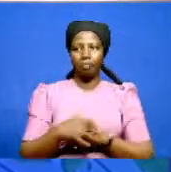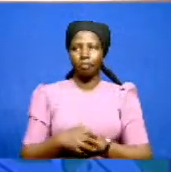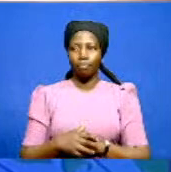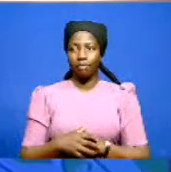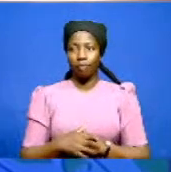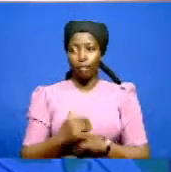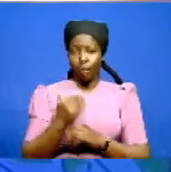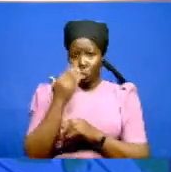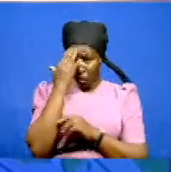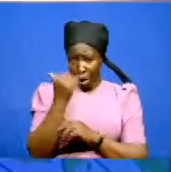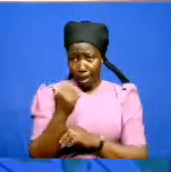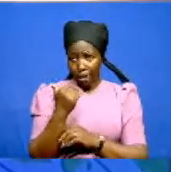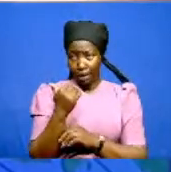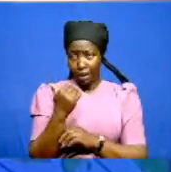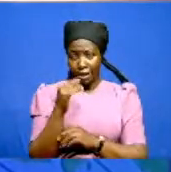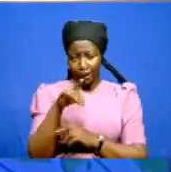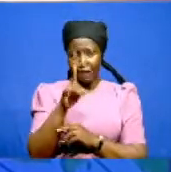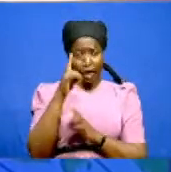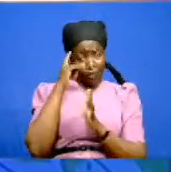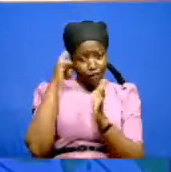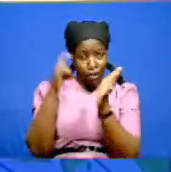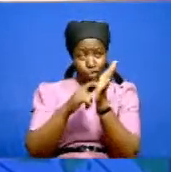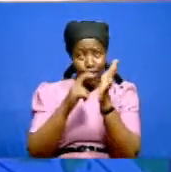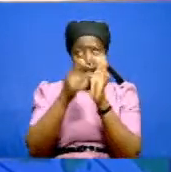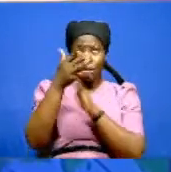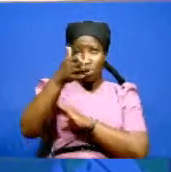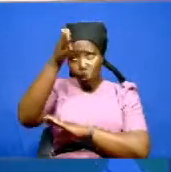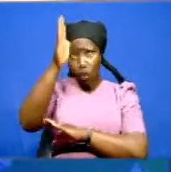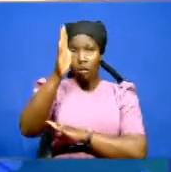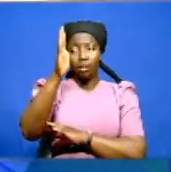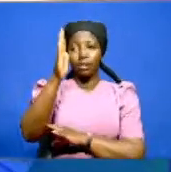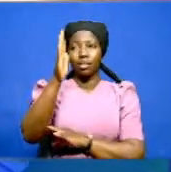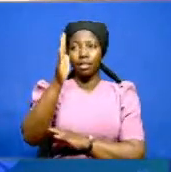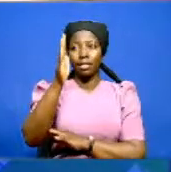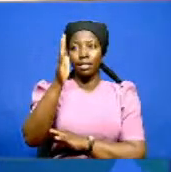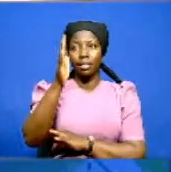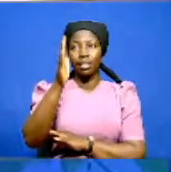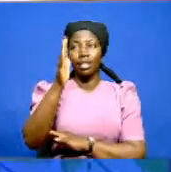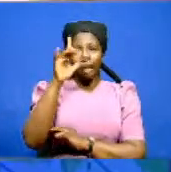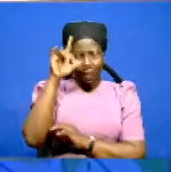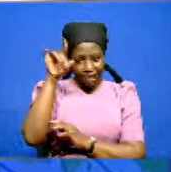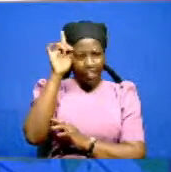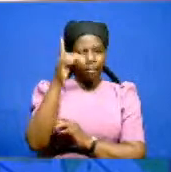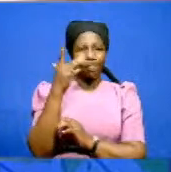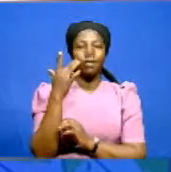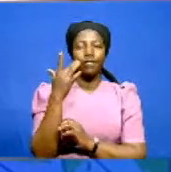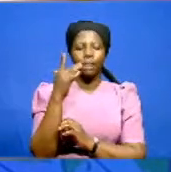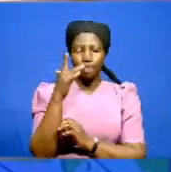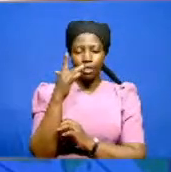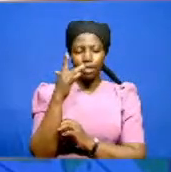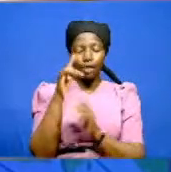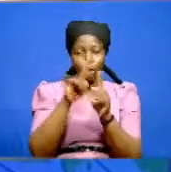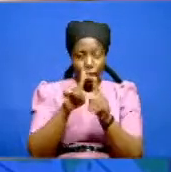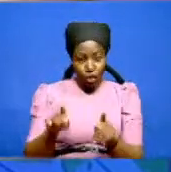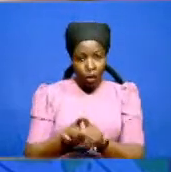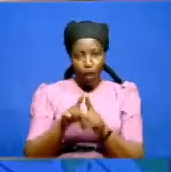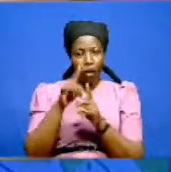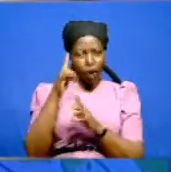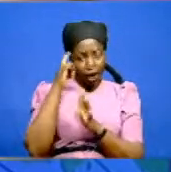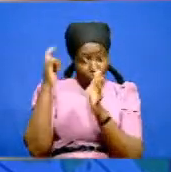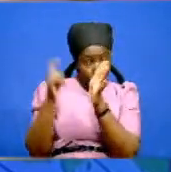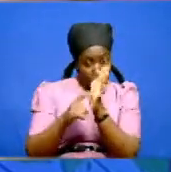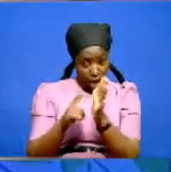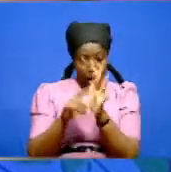Because he acknowledged God, and he acknowledged that